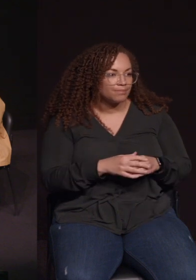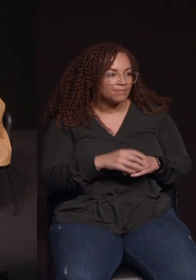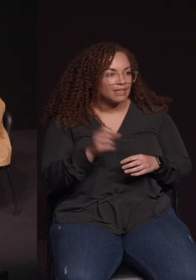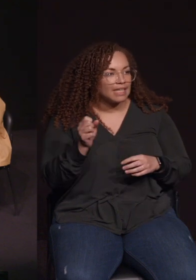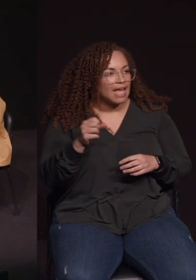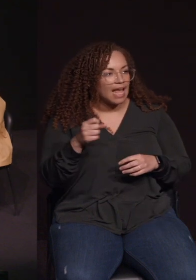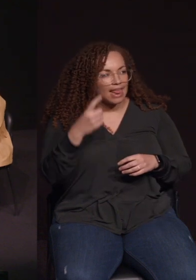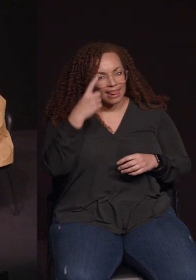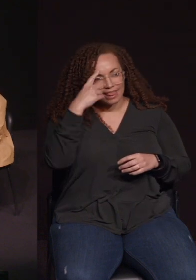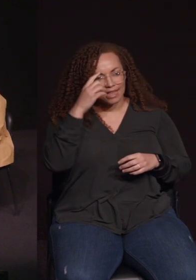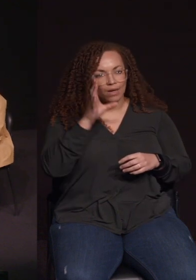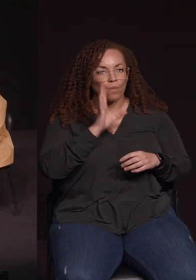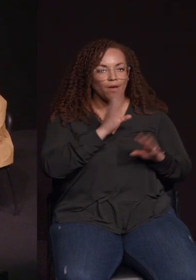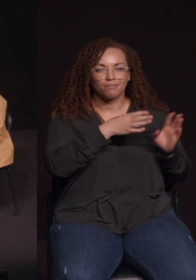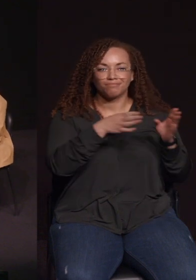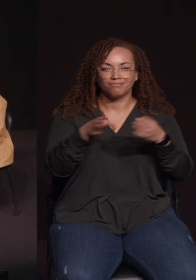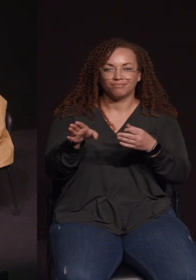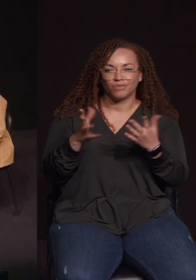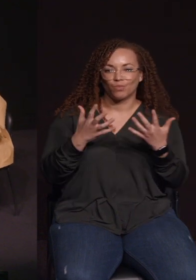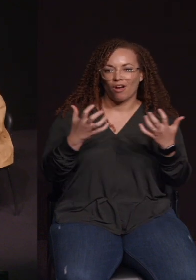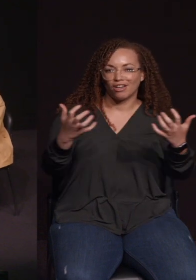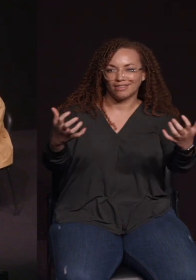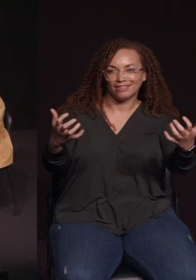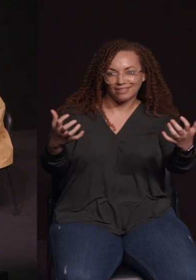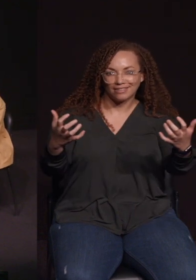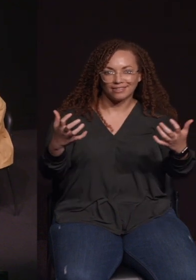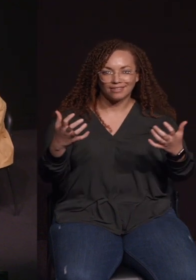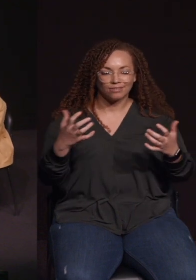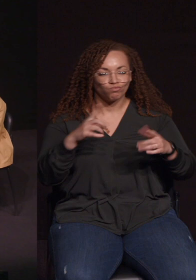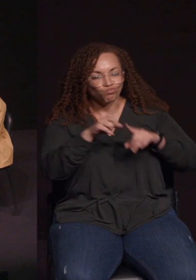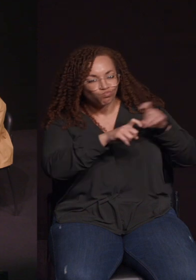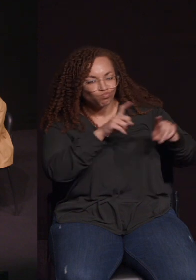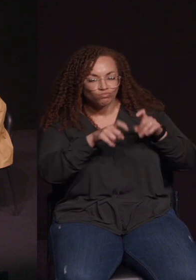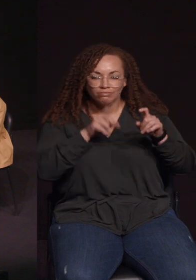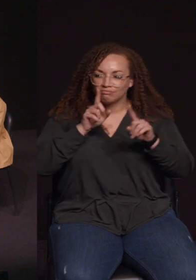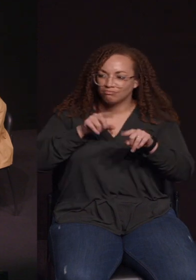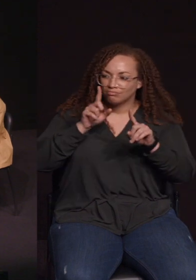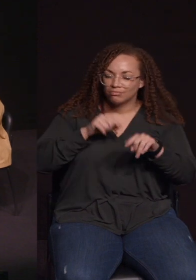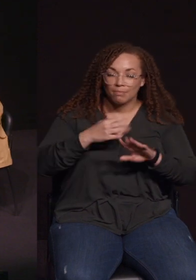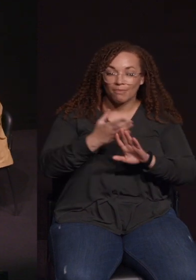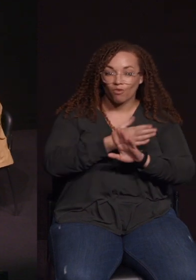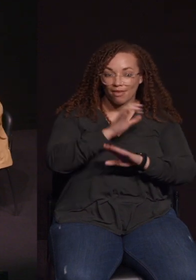I think we'll transition to audience Q&A, but before we do that, I do wanna